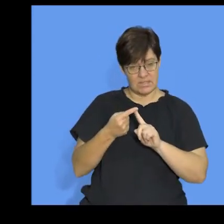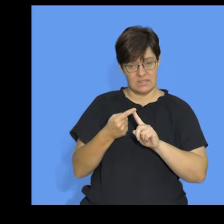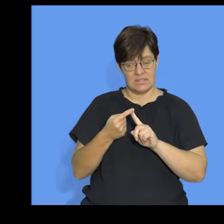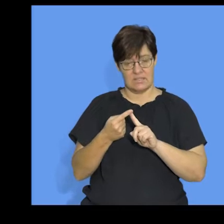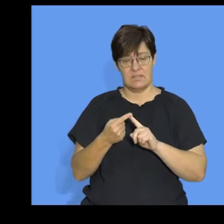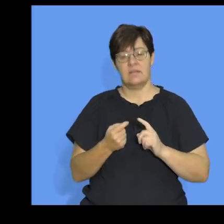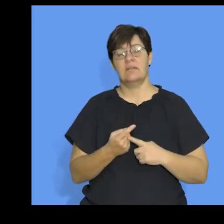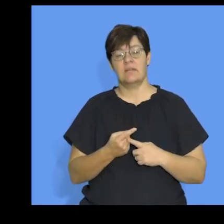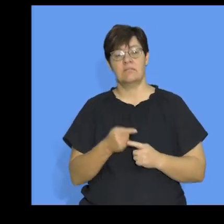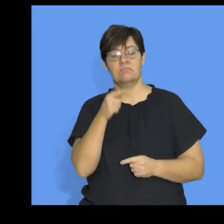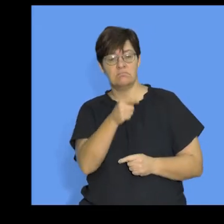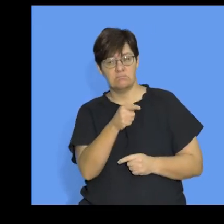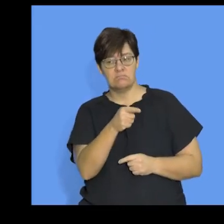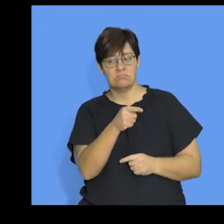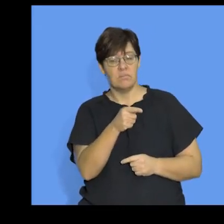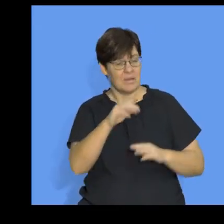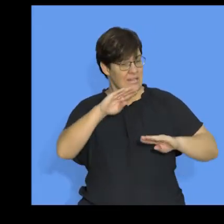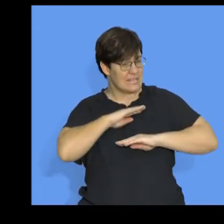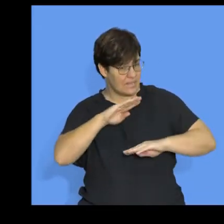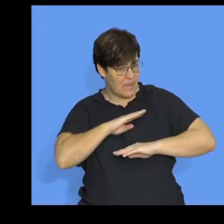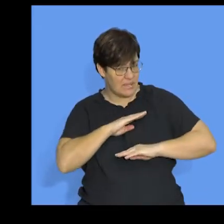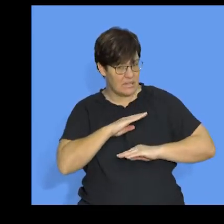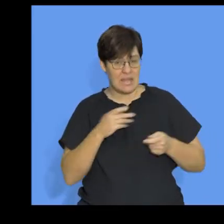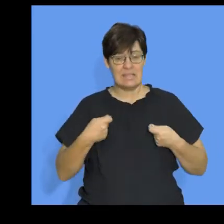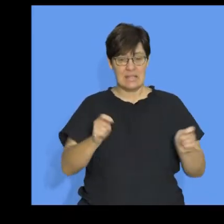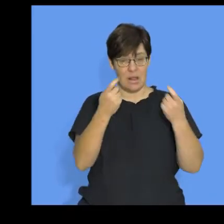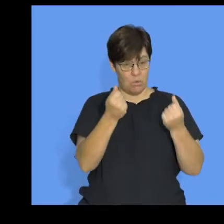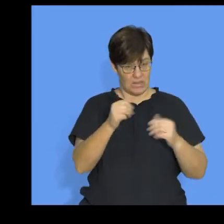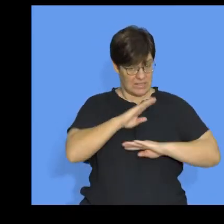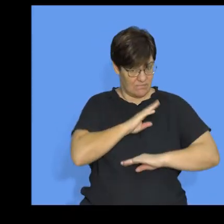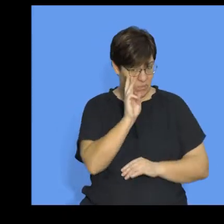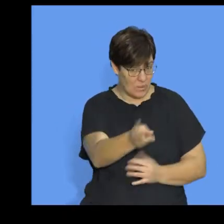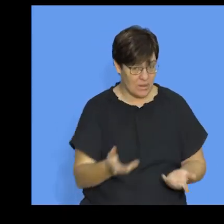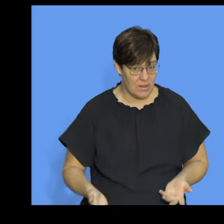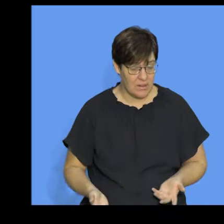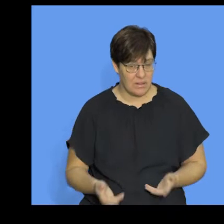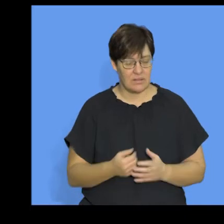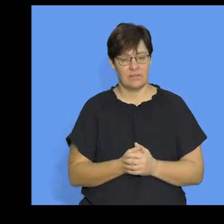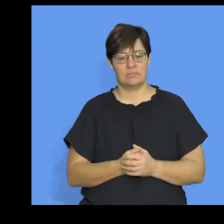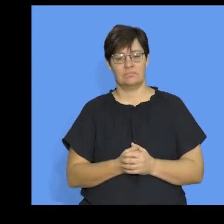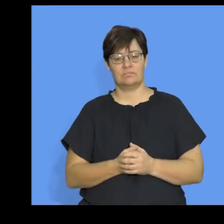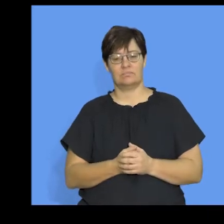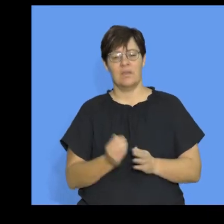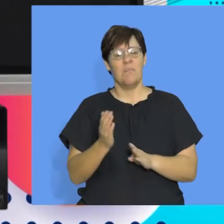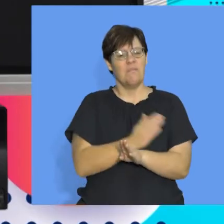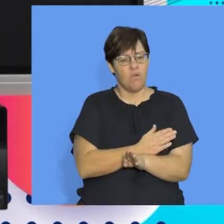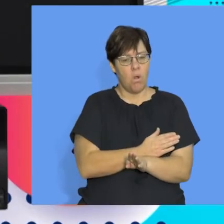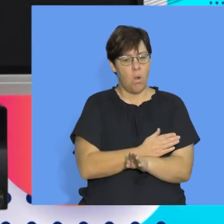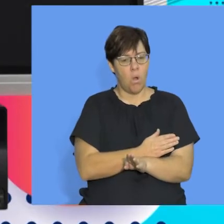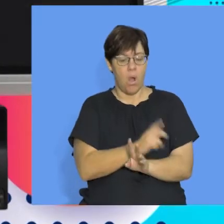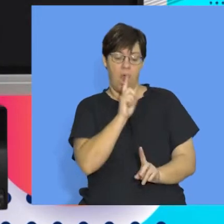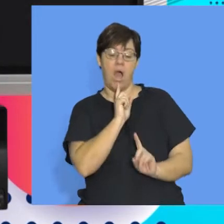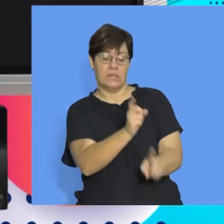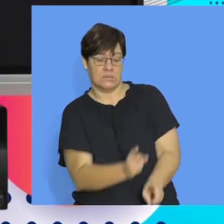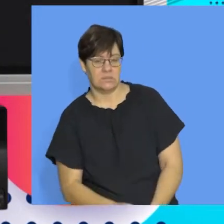obviously, will Julius be satisfied with the selling price? So, before we actually go into the question, let's first